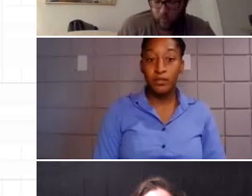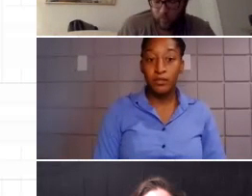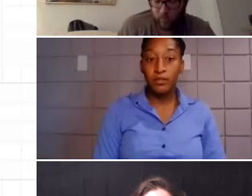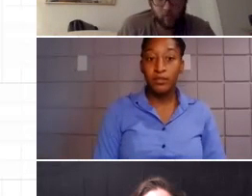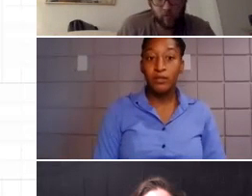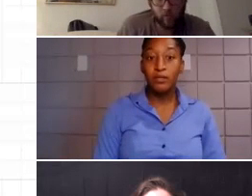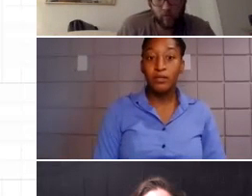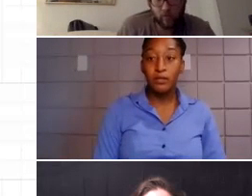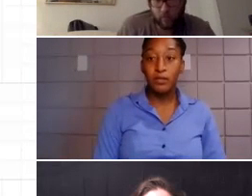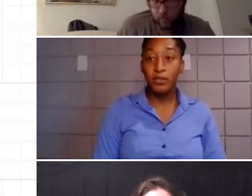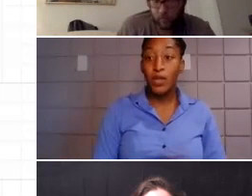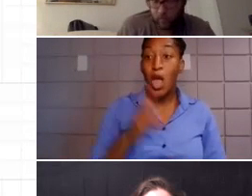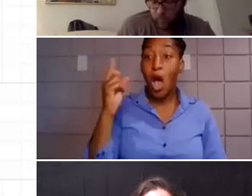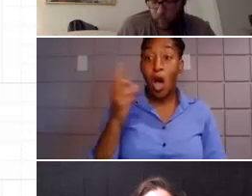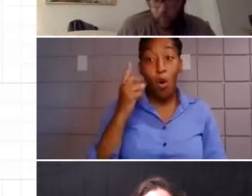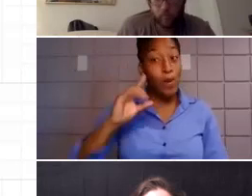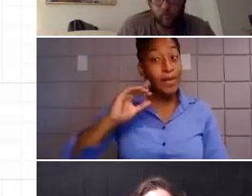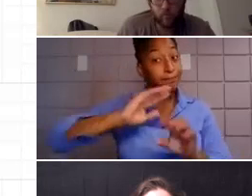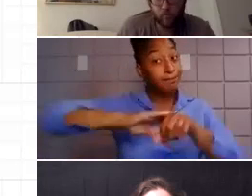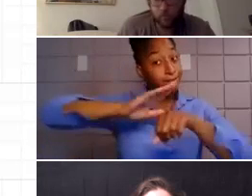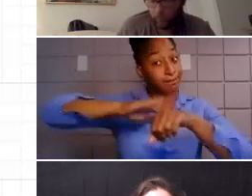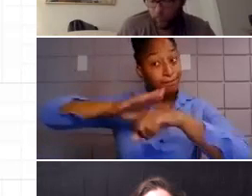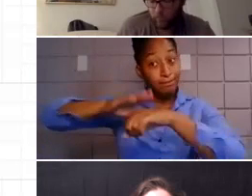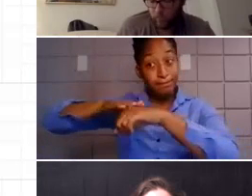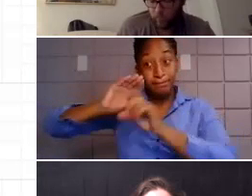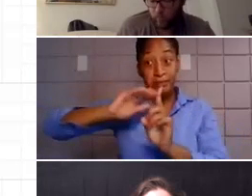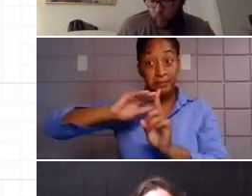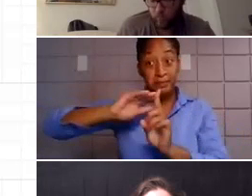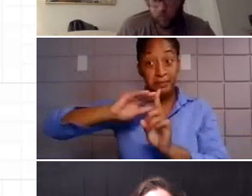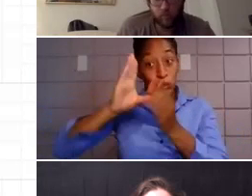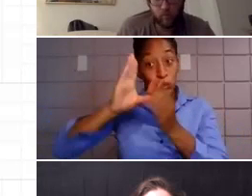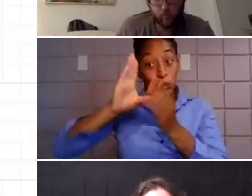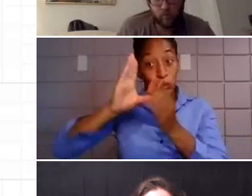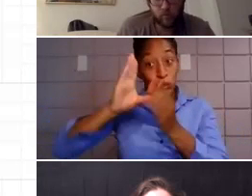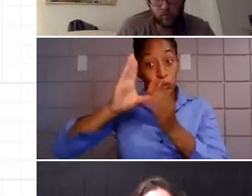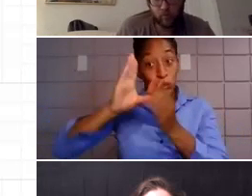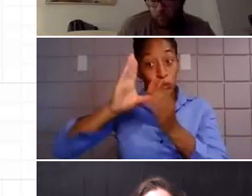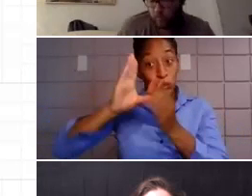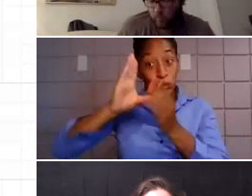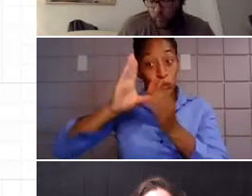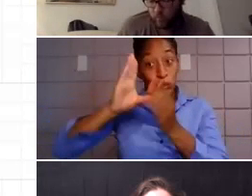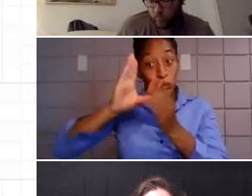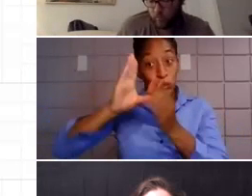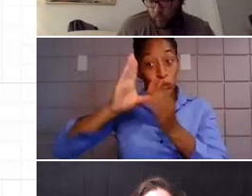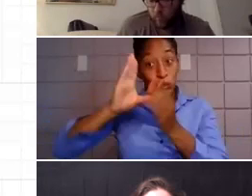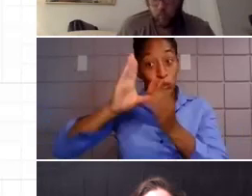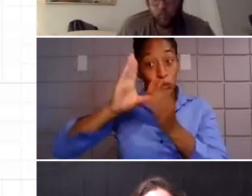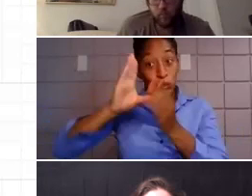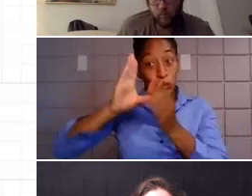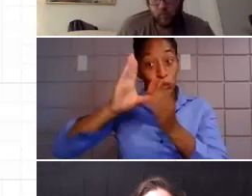I always tell students that you have to use your everyday